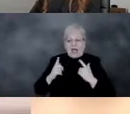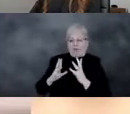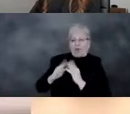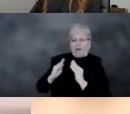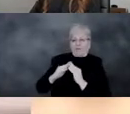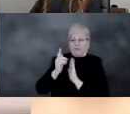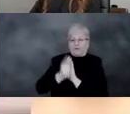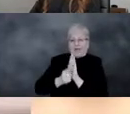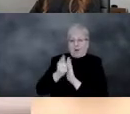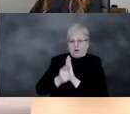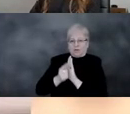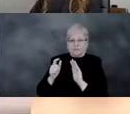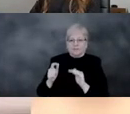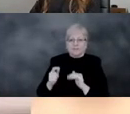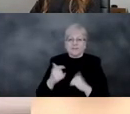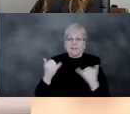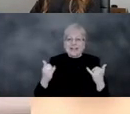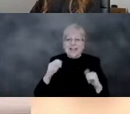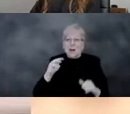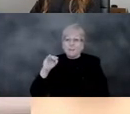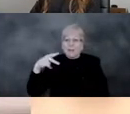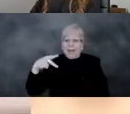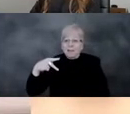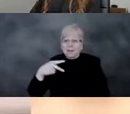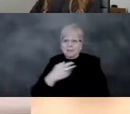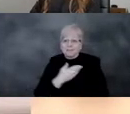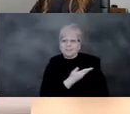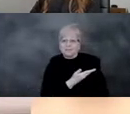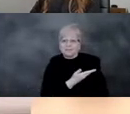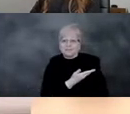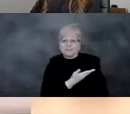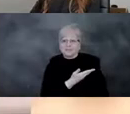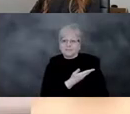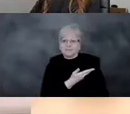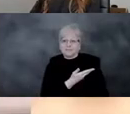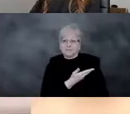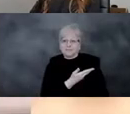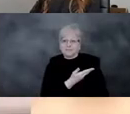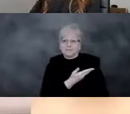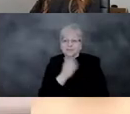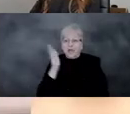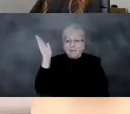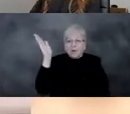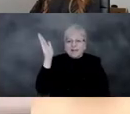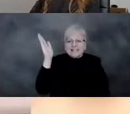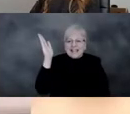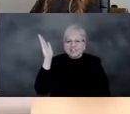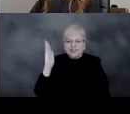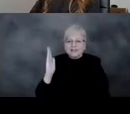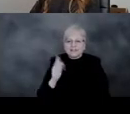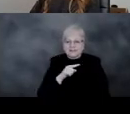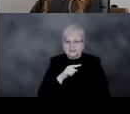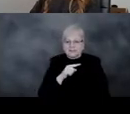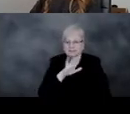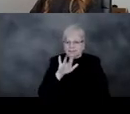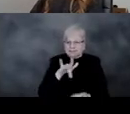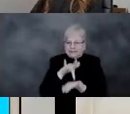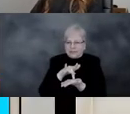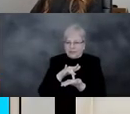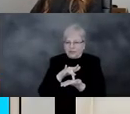We're going to open the map once more and locate the presentation gallery which is in the center of the map.